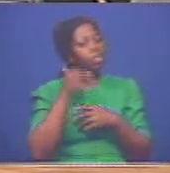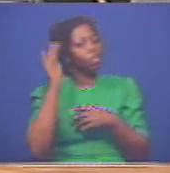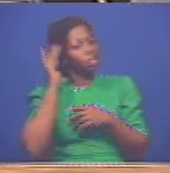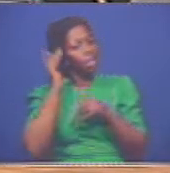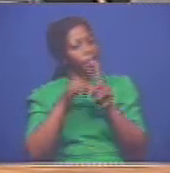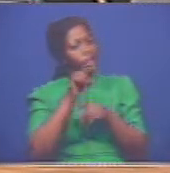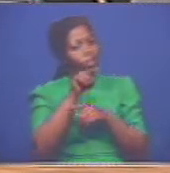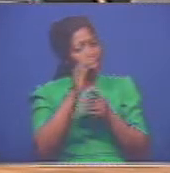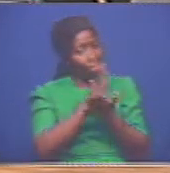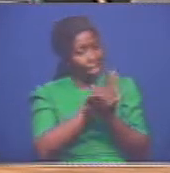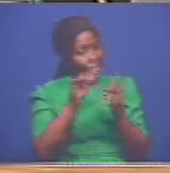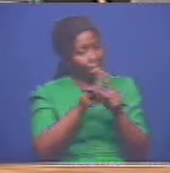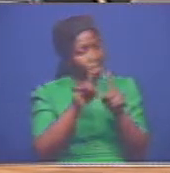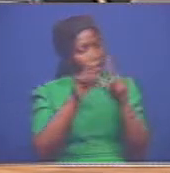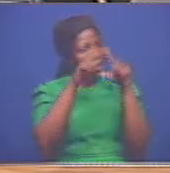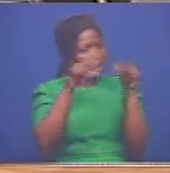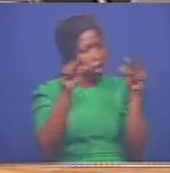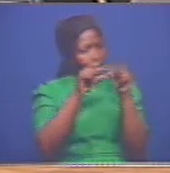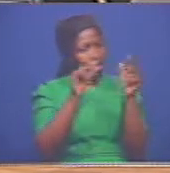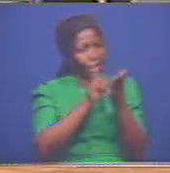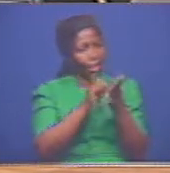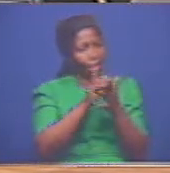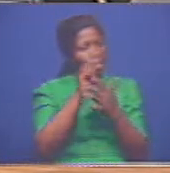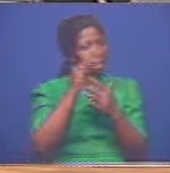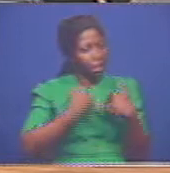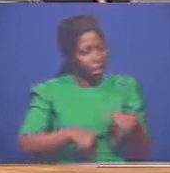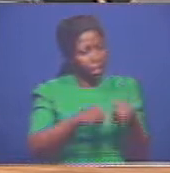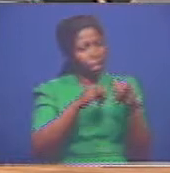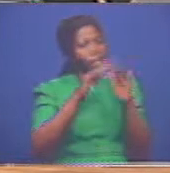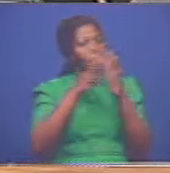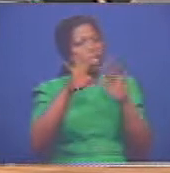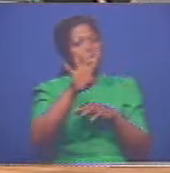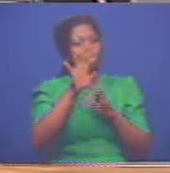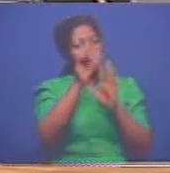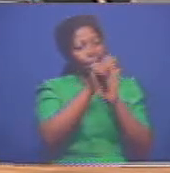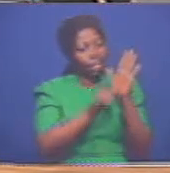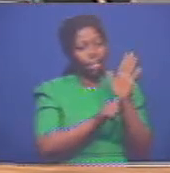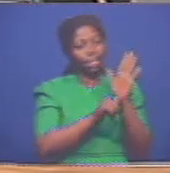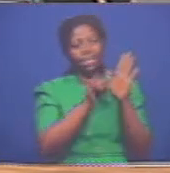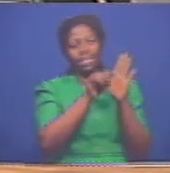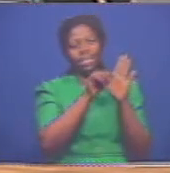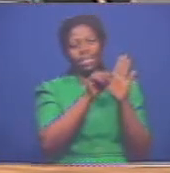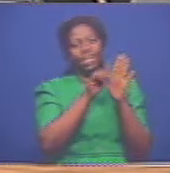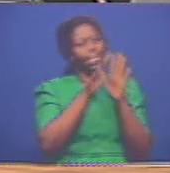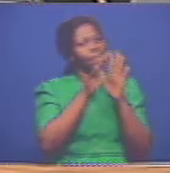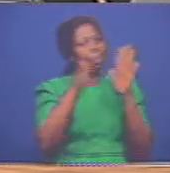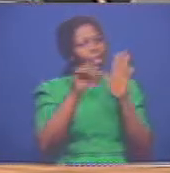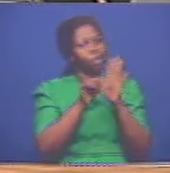Do you share the same sentiments that the implementation of the Big Four agenda is the elephant in the